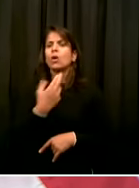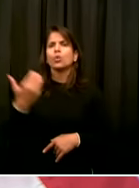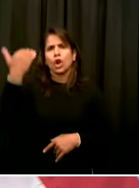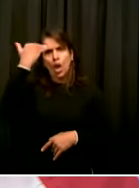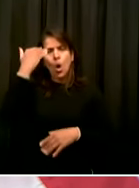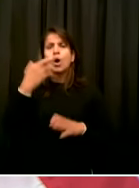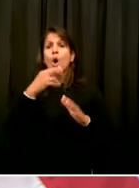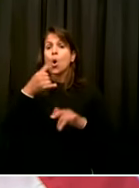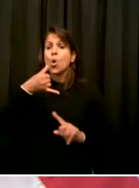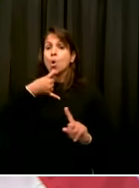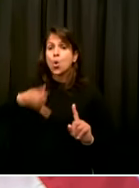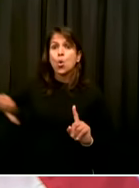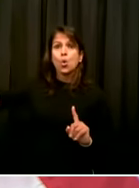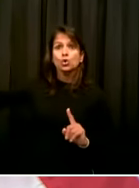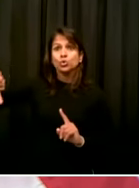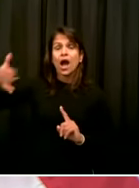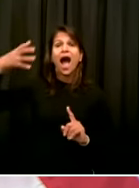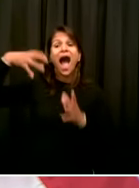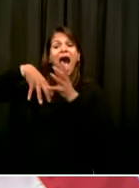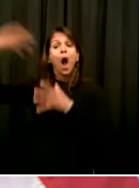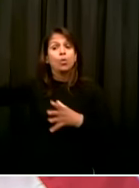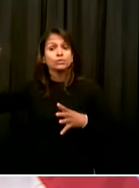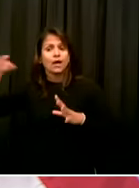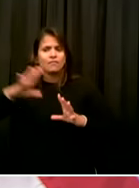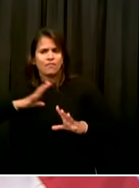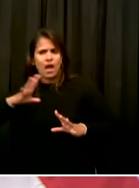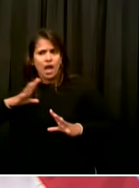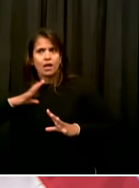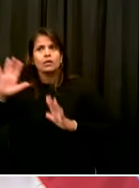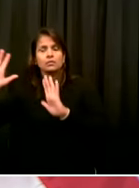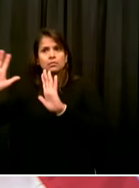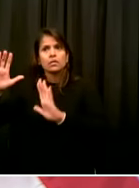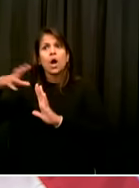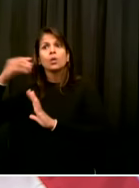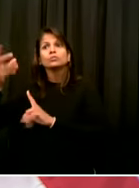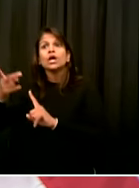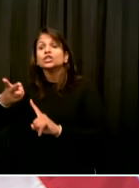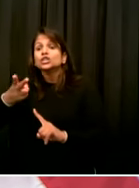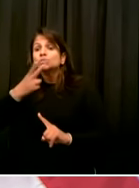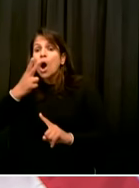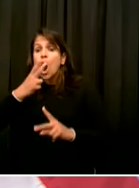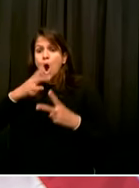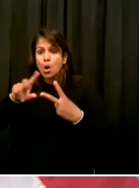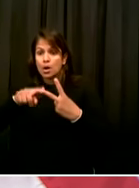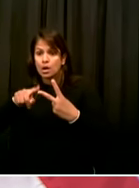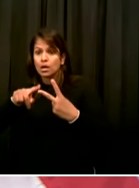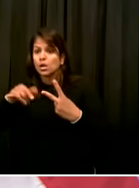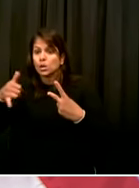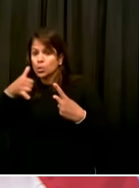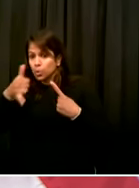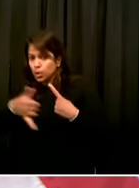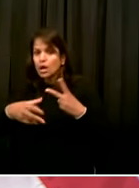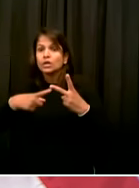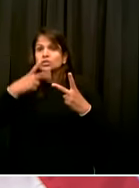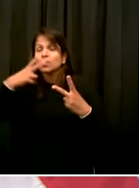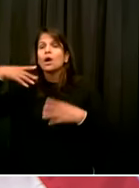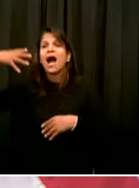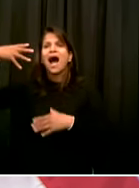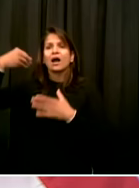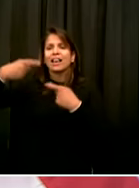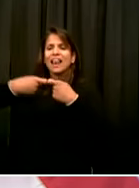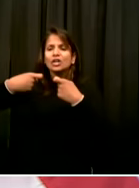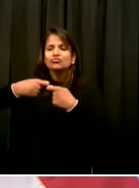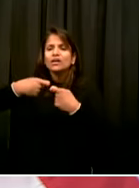know, outdoors, whether it's e-cigarettes, cigarettes, or hookah and other water pipes. There are really two